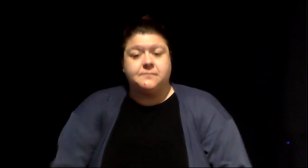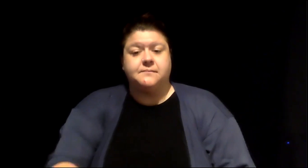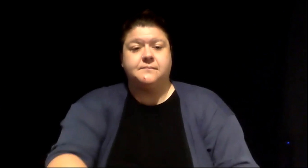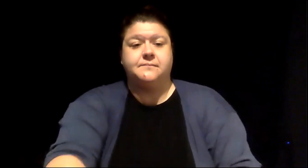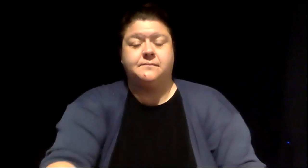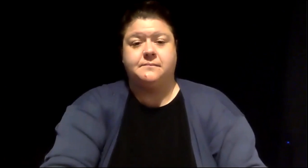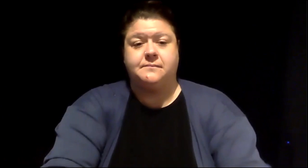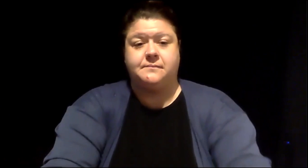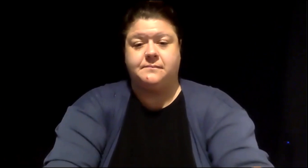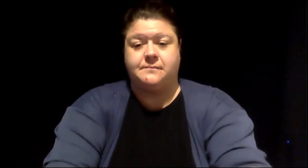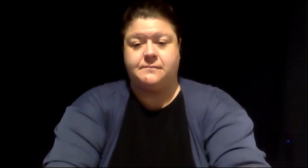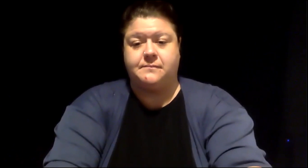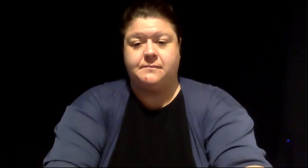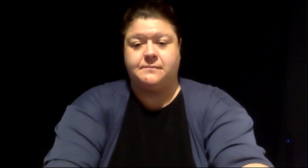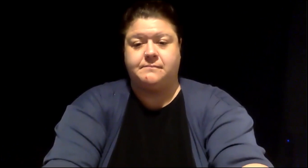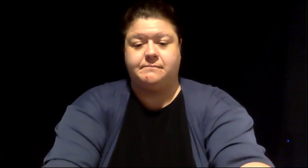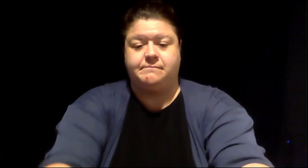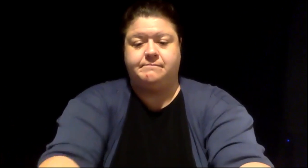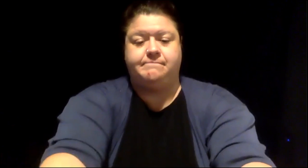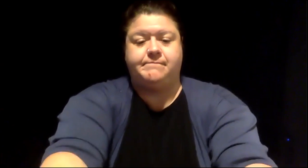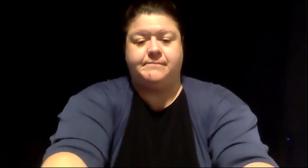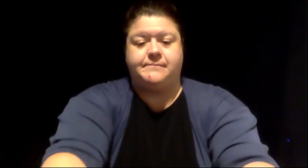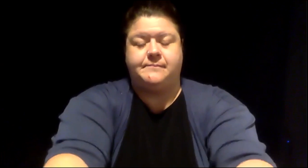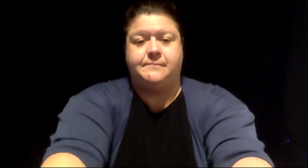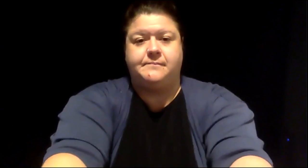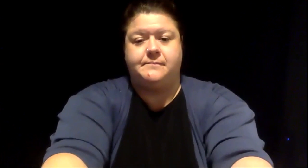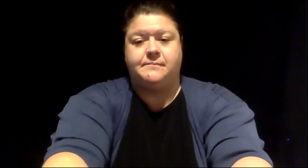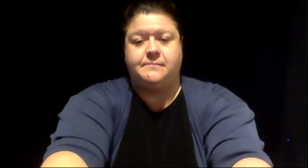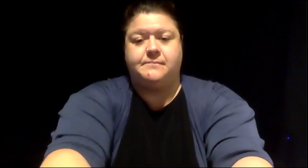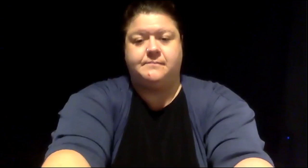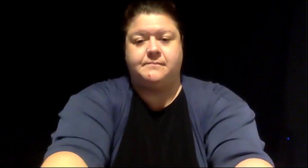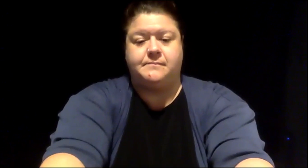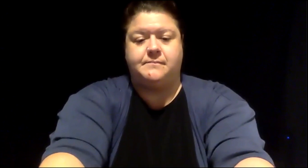you register, you pay for the workshop, and